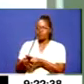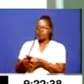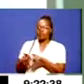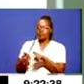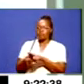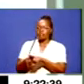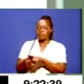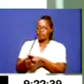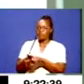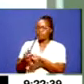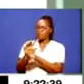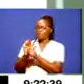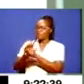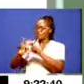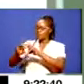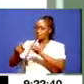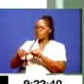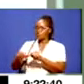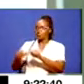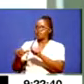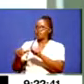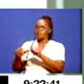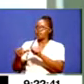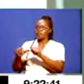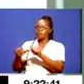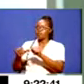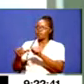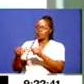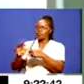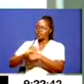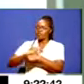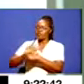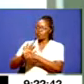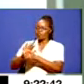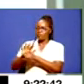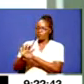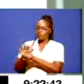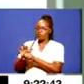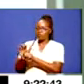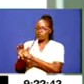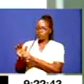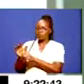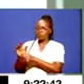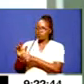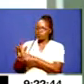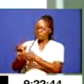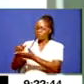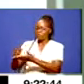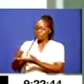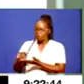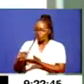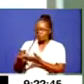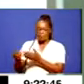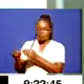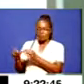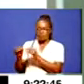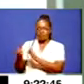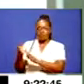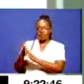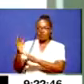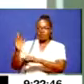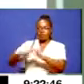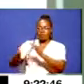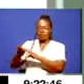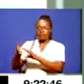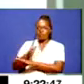that is going on with COVID-19, and what is helping us to move faster than it was before mm-hmm.